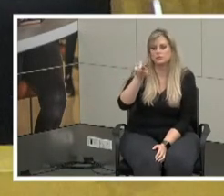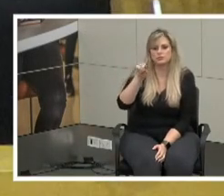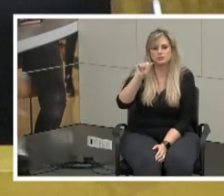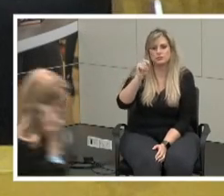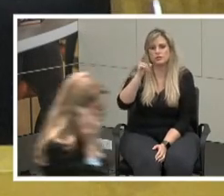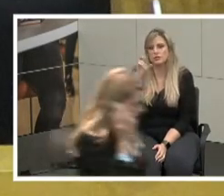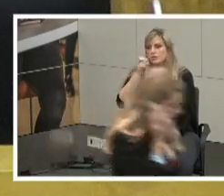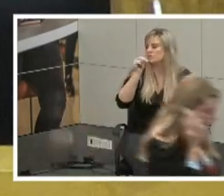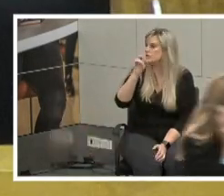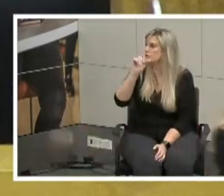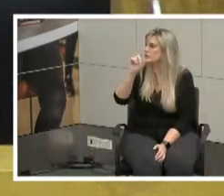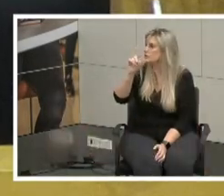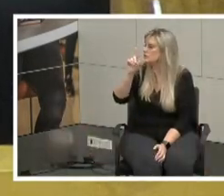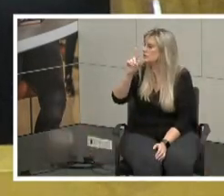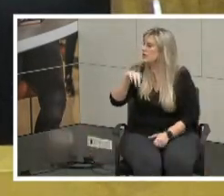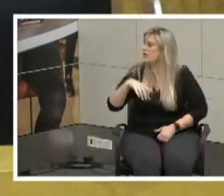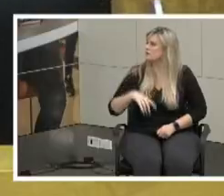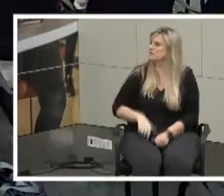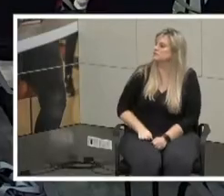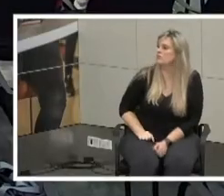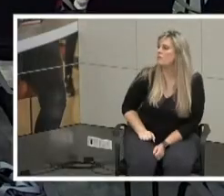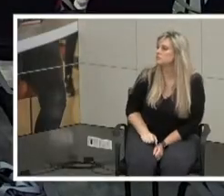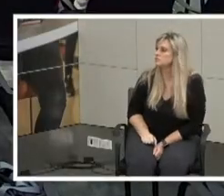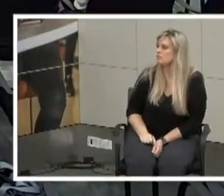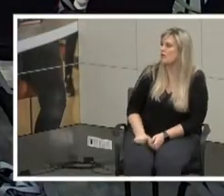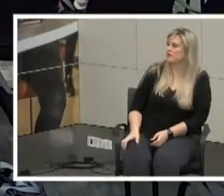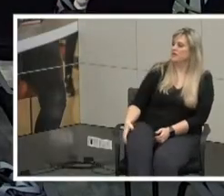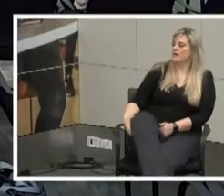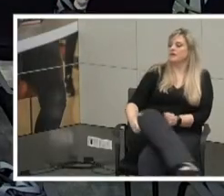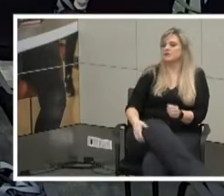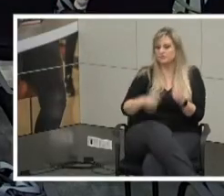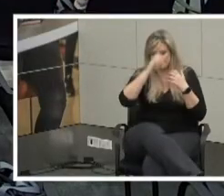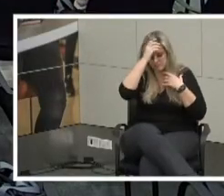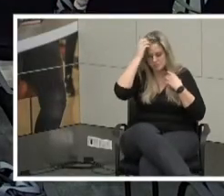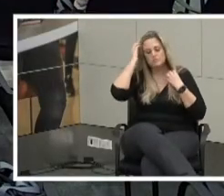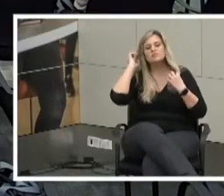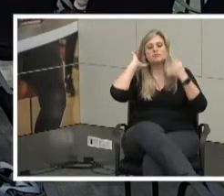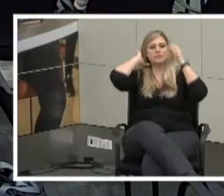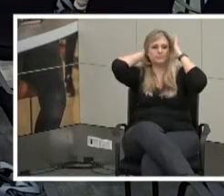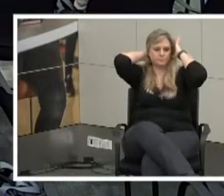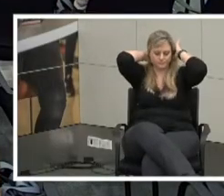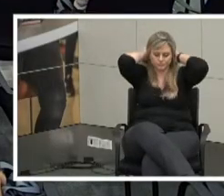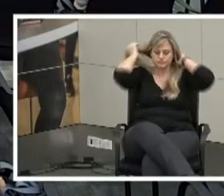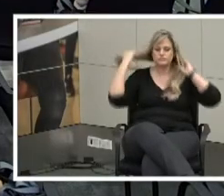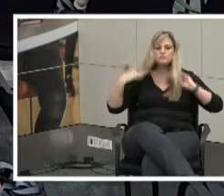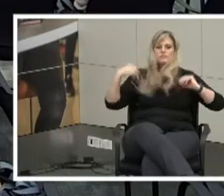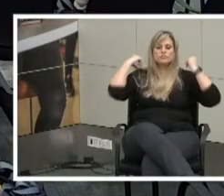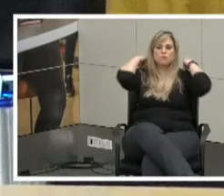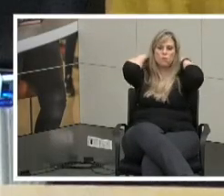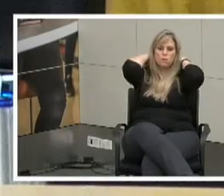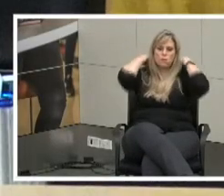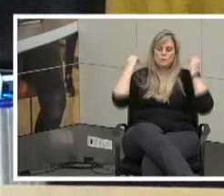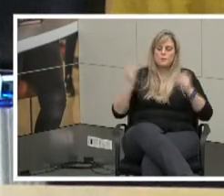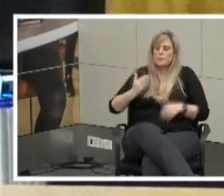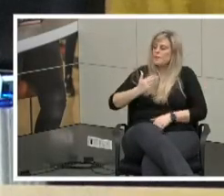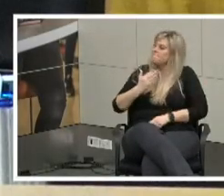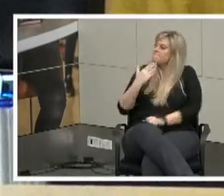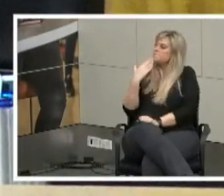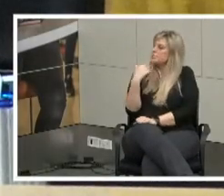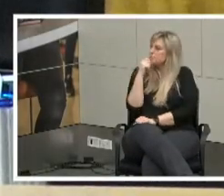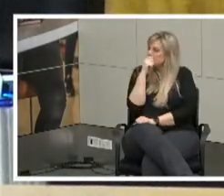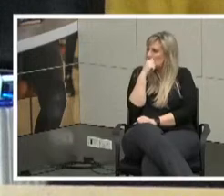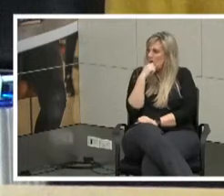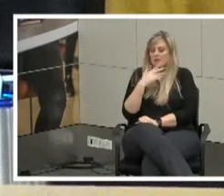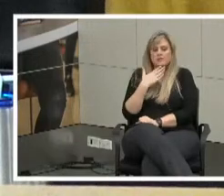discussion yes Mr Martinez just briefly um superintendent thanks for uh committing to um